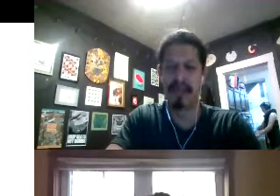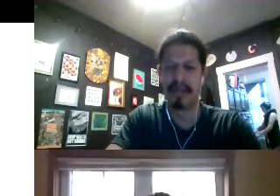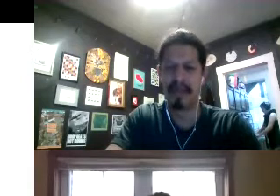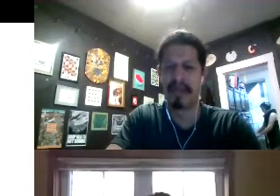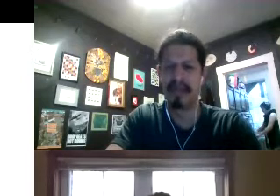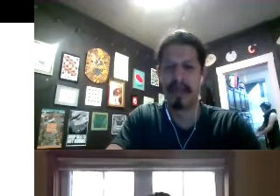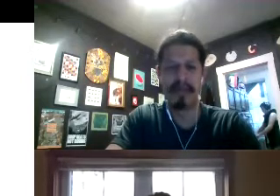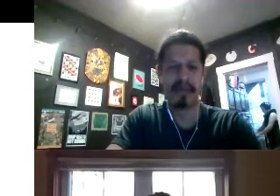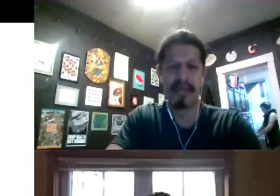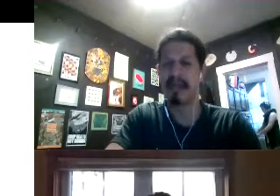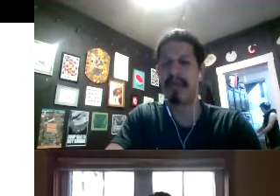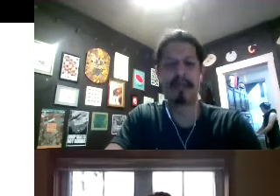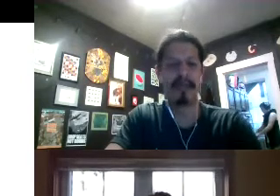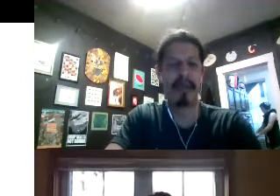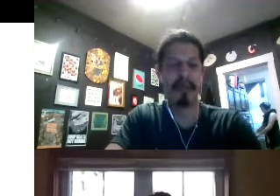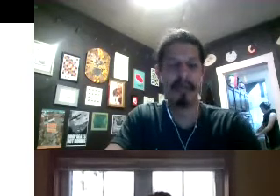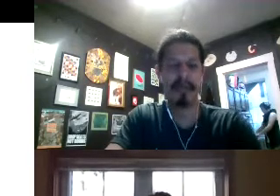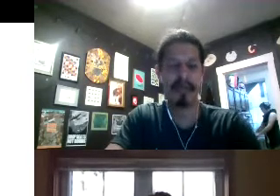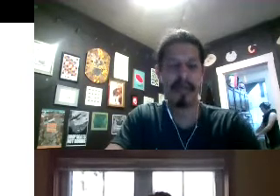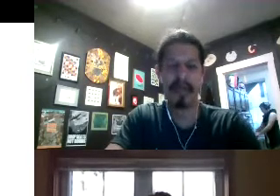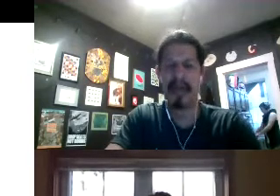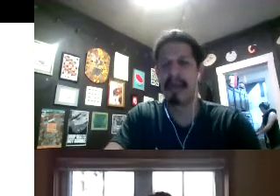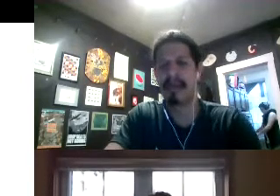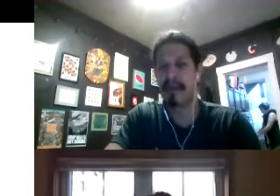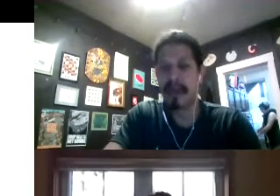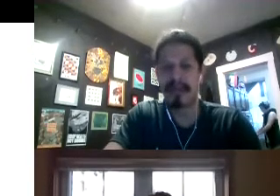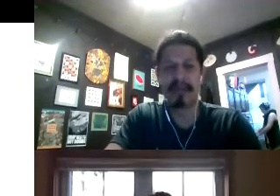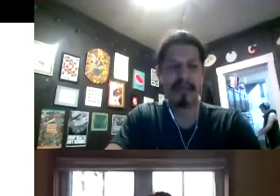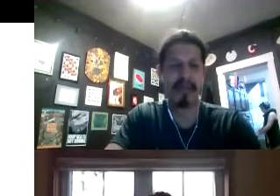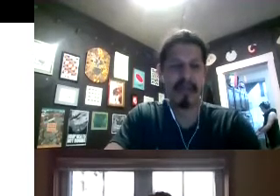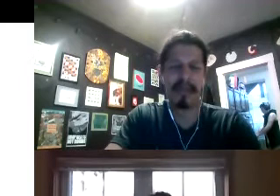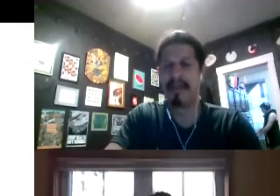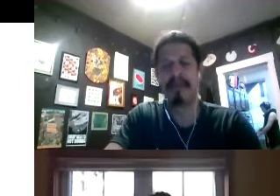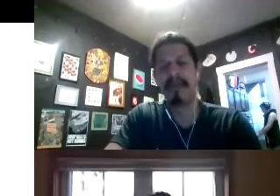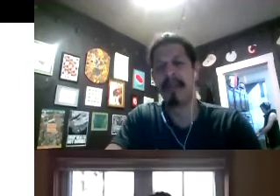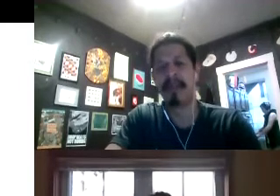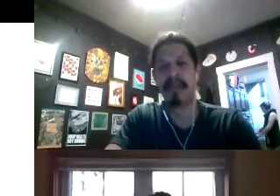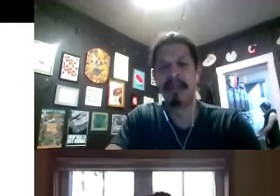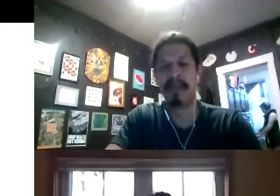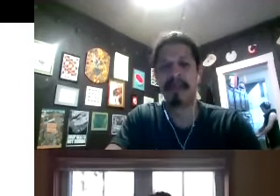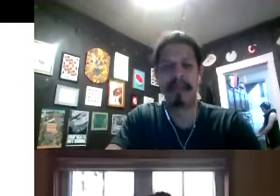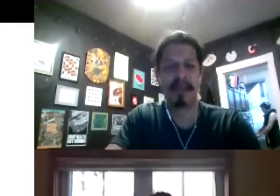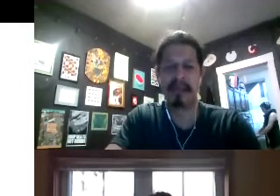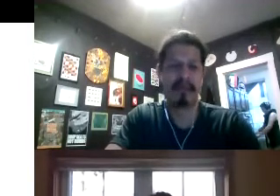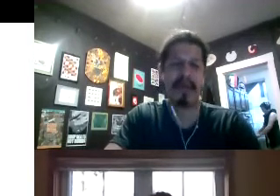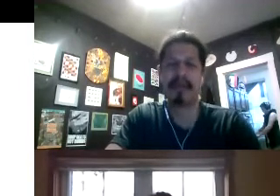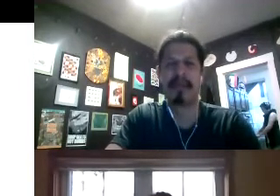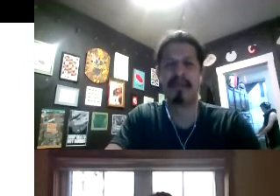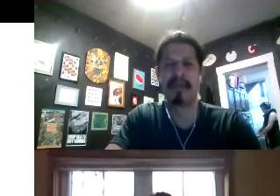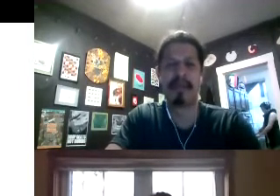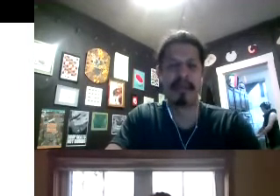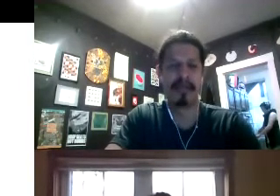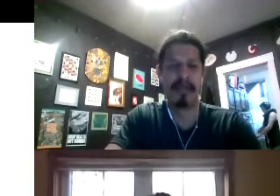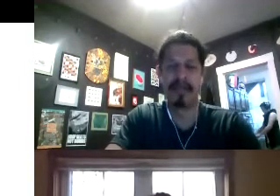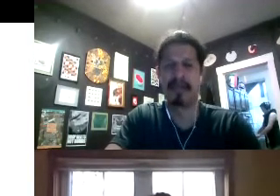issues finding the option. But yeah, I would like to invite people to ask questions. If you don't feel like talking, you might as well